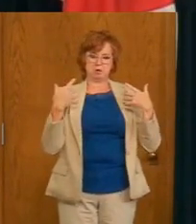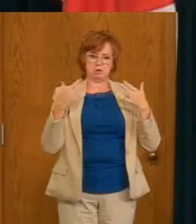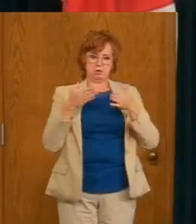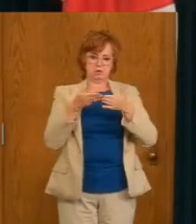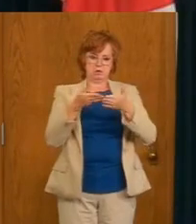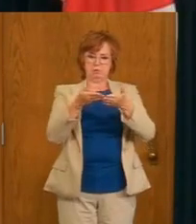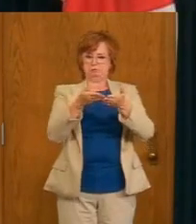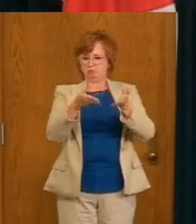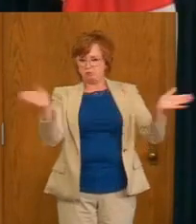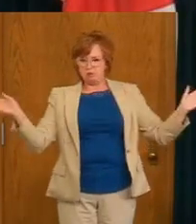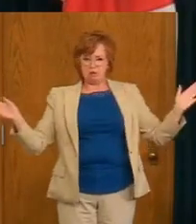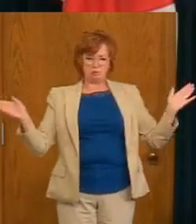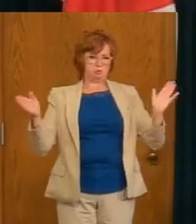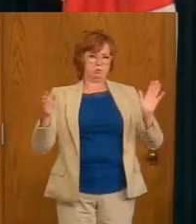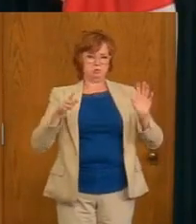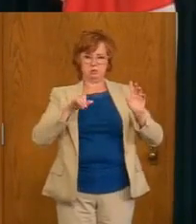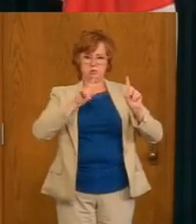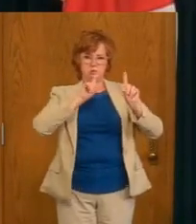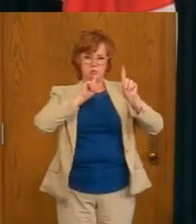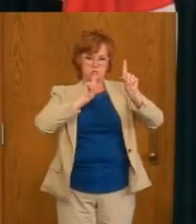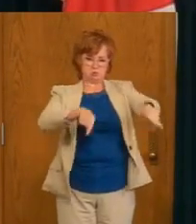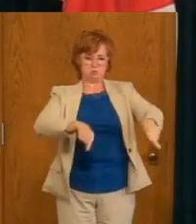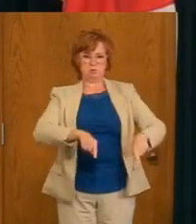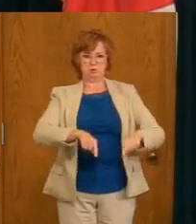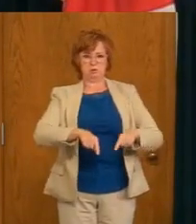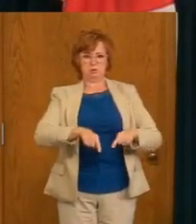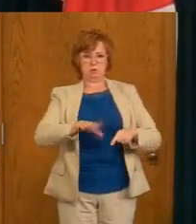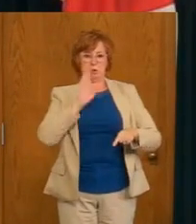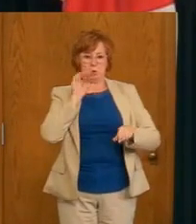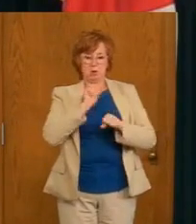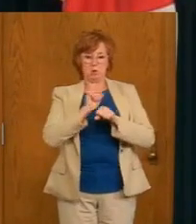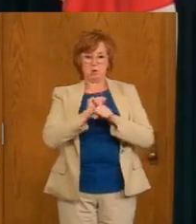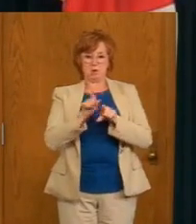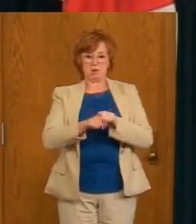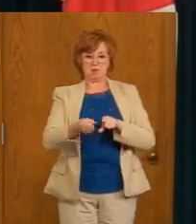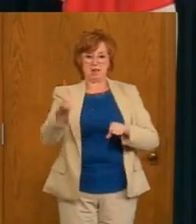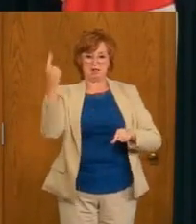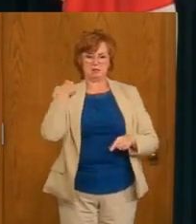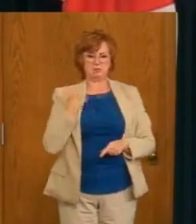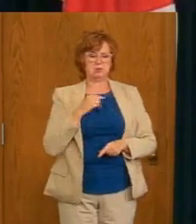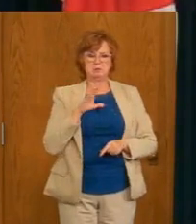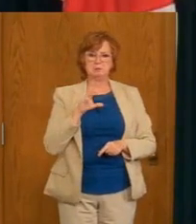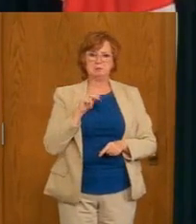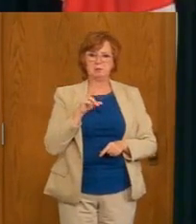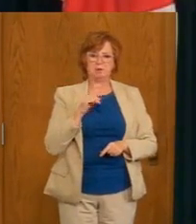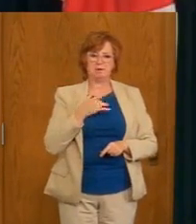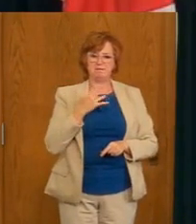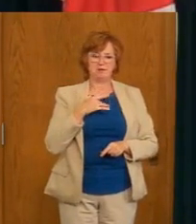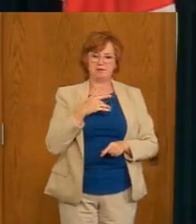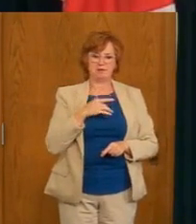what they want to do. Businesses are going to decide for themselves what they want to do. Was that the intent in putting that out? And